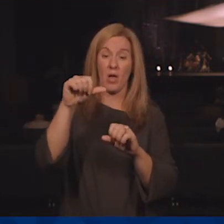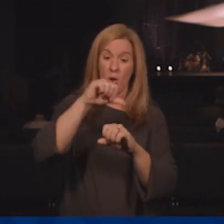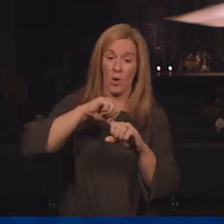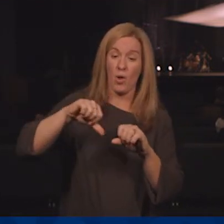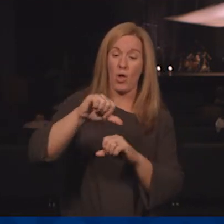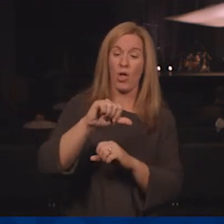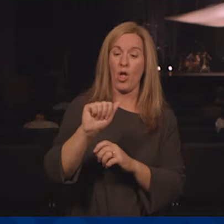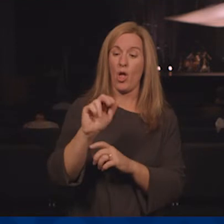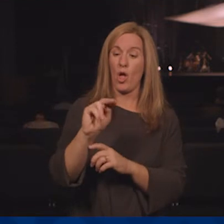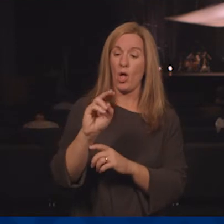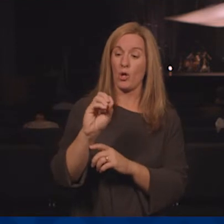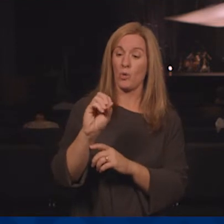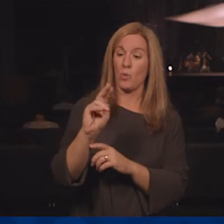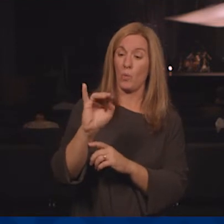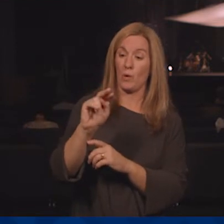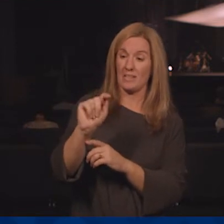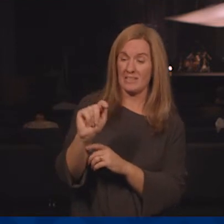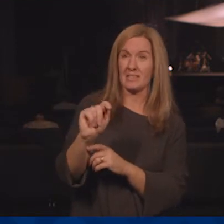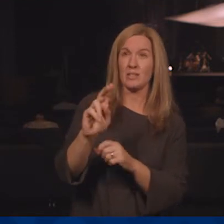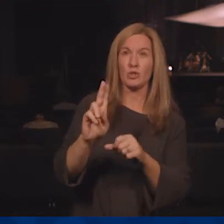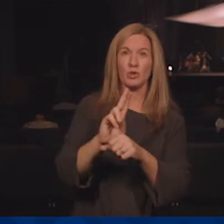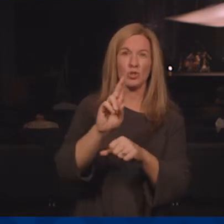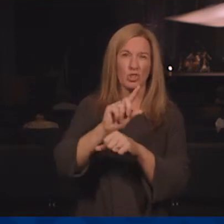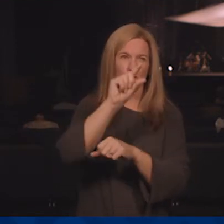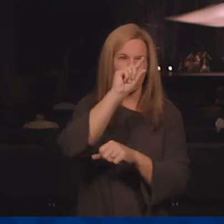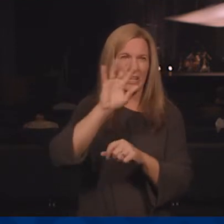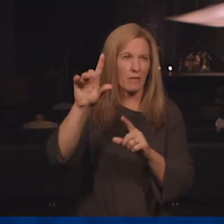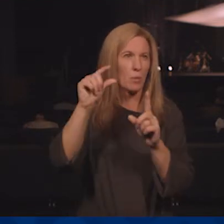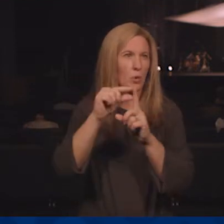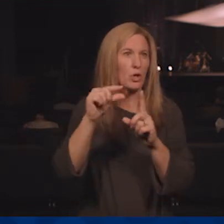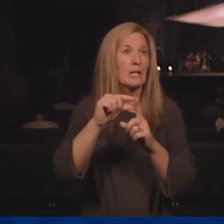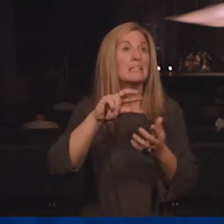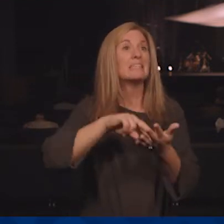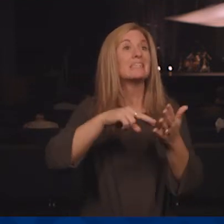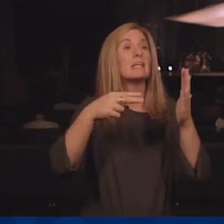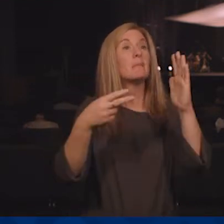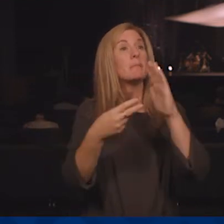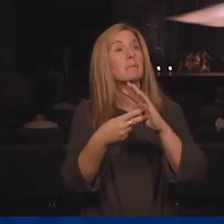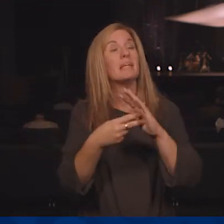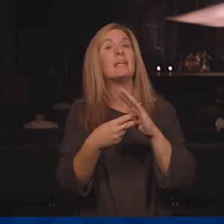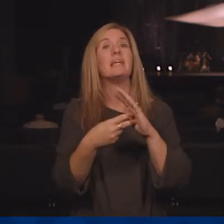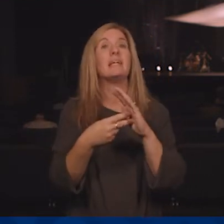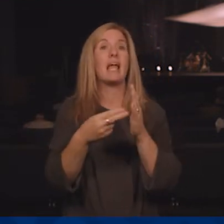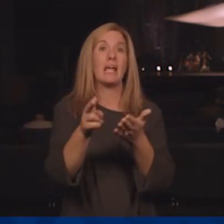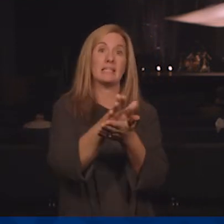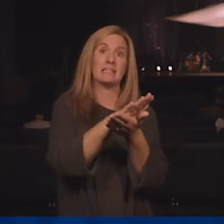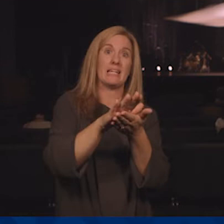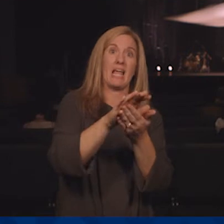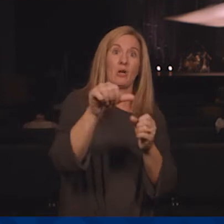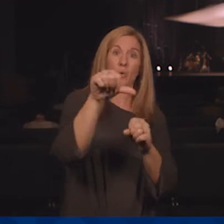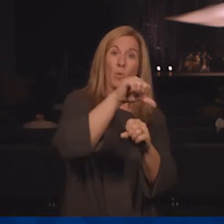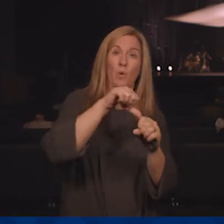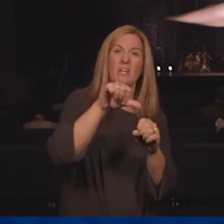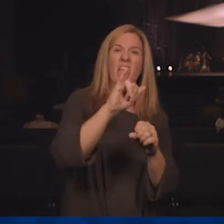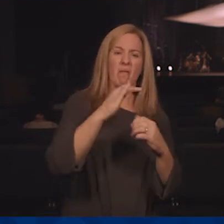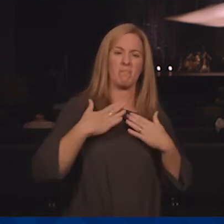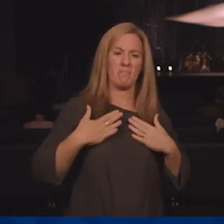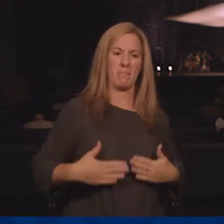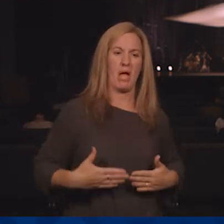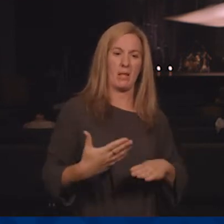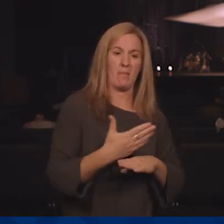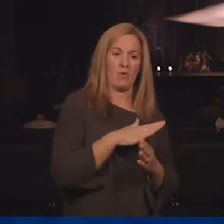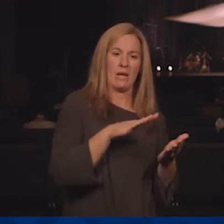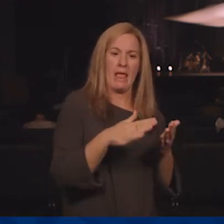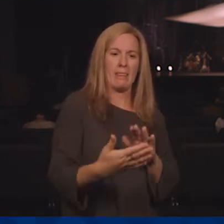anoint. That doesn't mean a sacred anointing, nor does it imply the anointing of a body before death. It implies